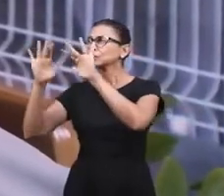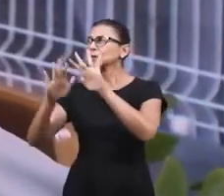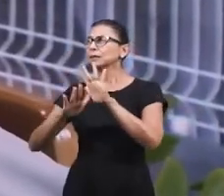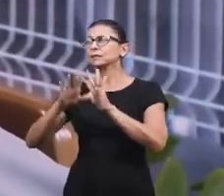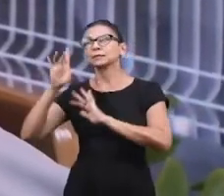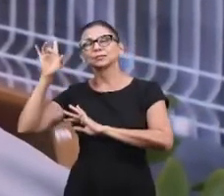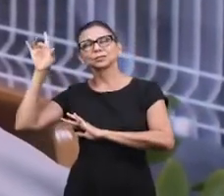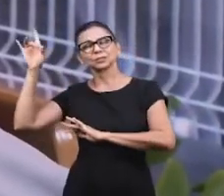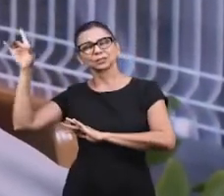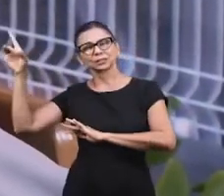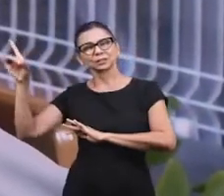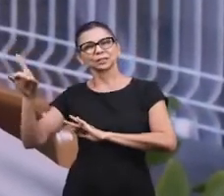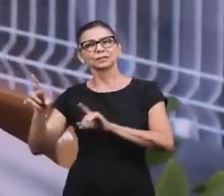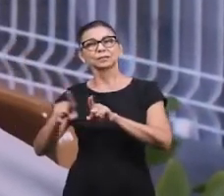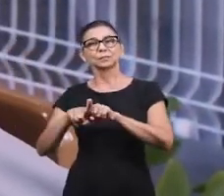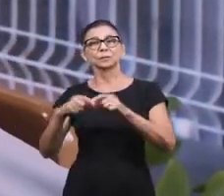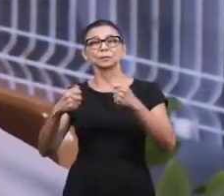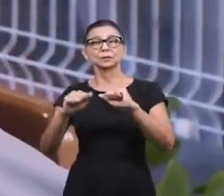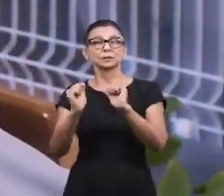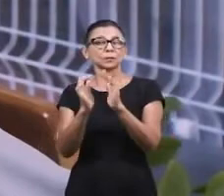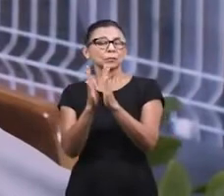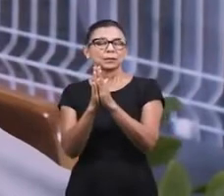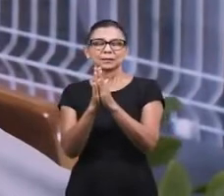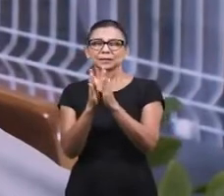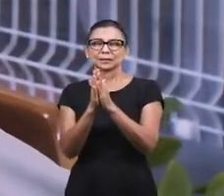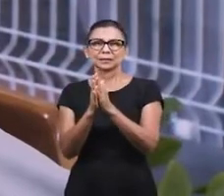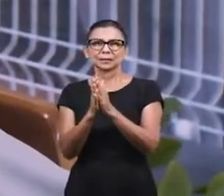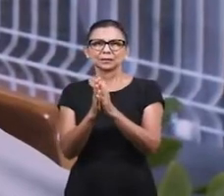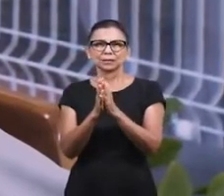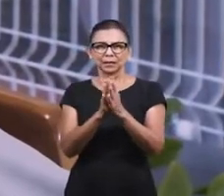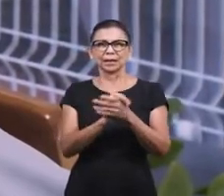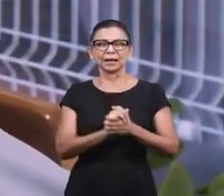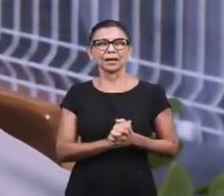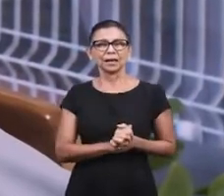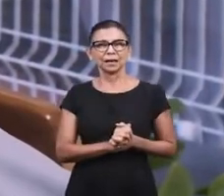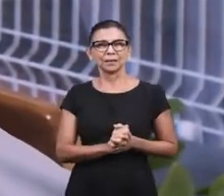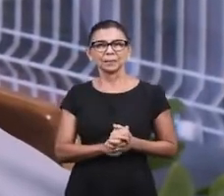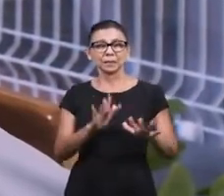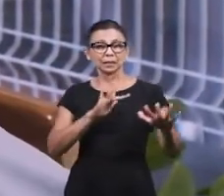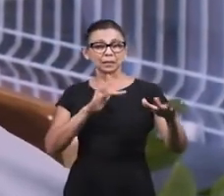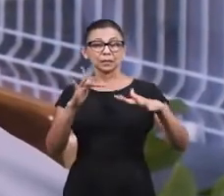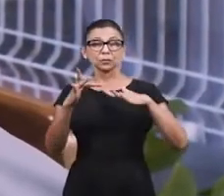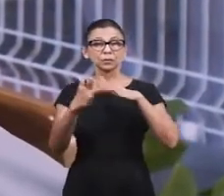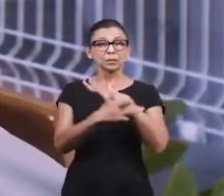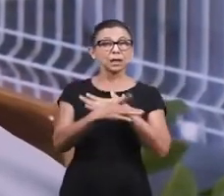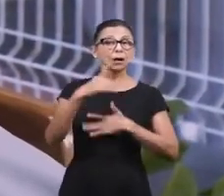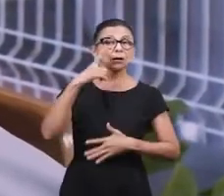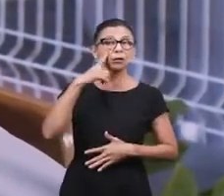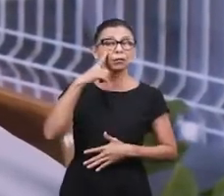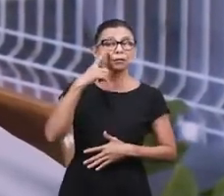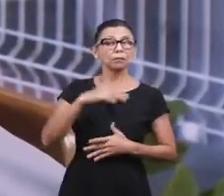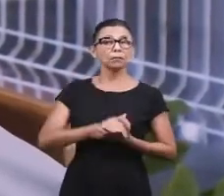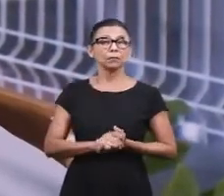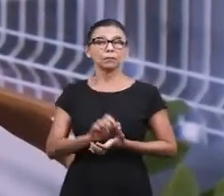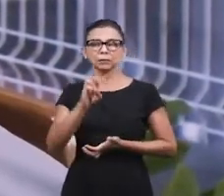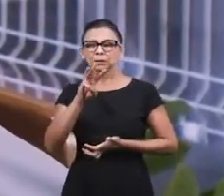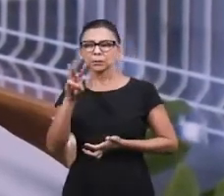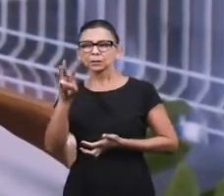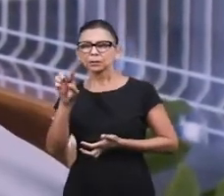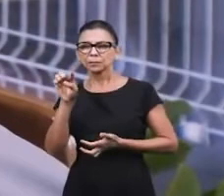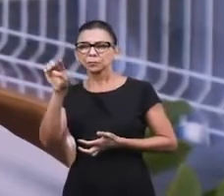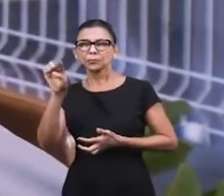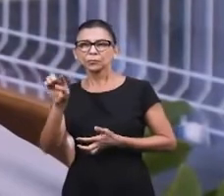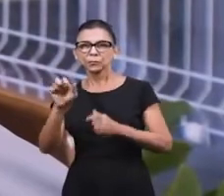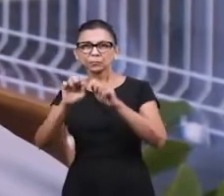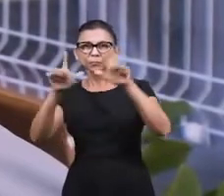word from God and even a prayer. Follow us on social media and follow the sites of Maranatha Christian Church